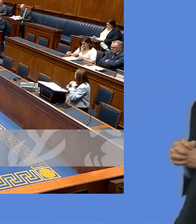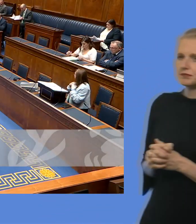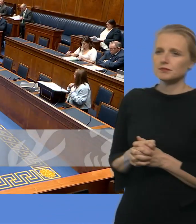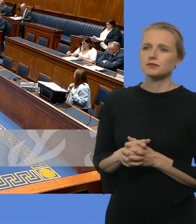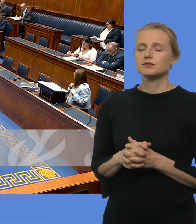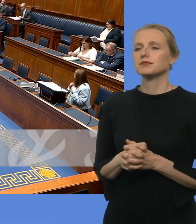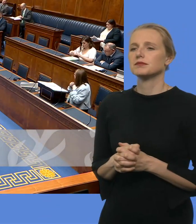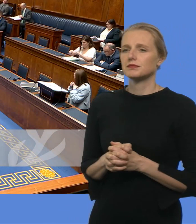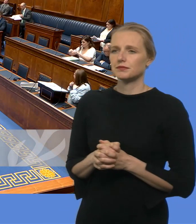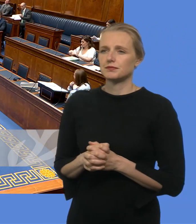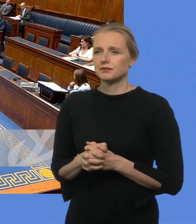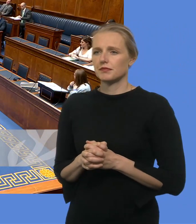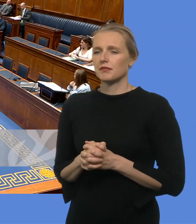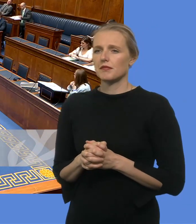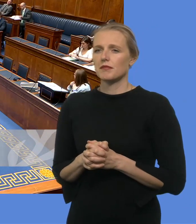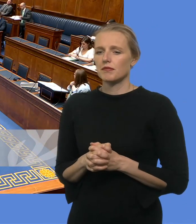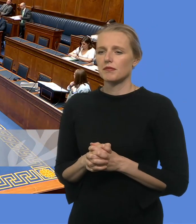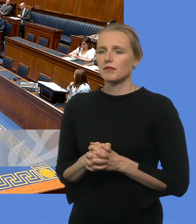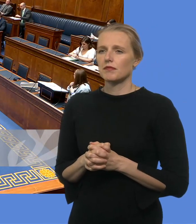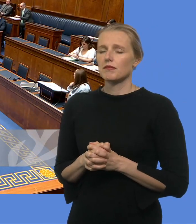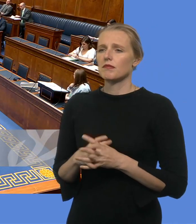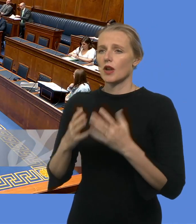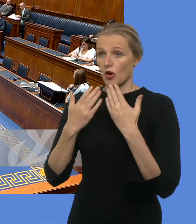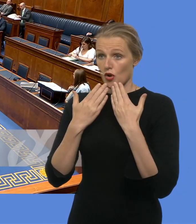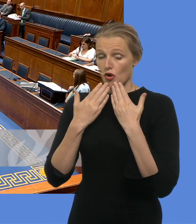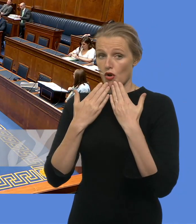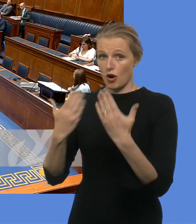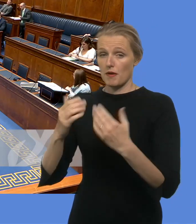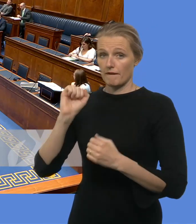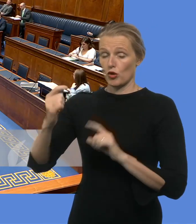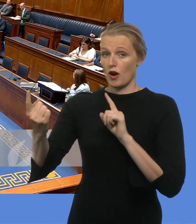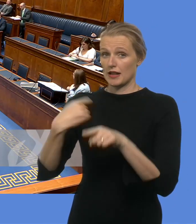thank the Minister for her answer.